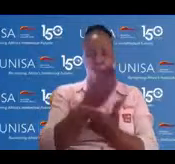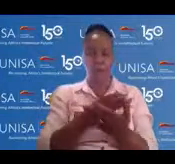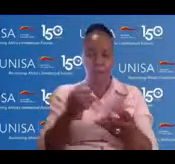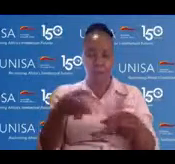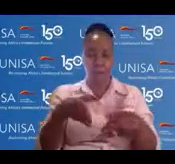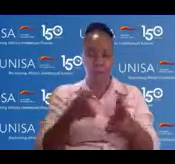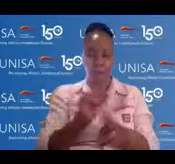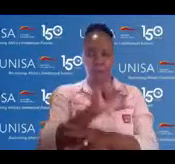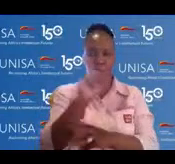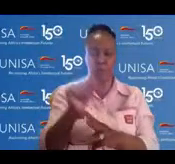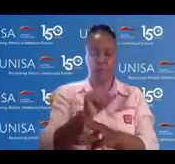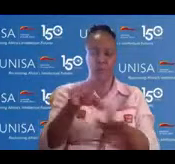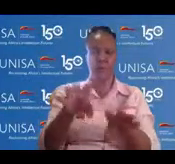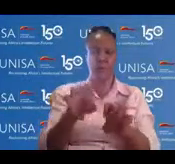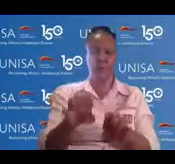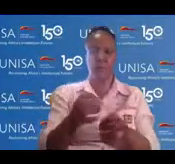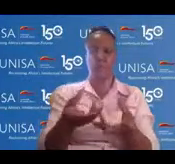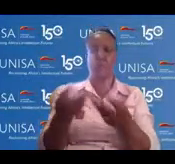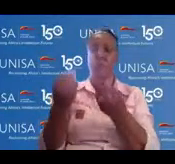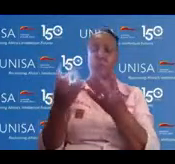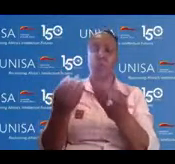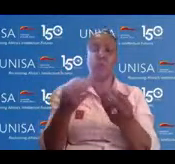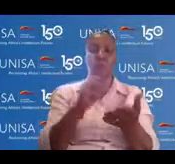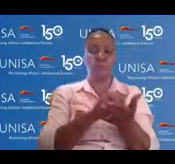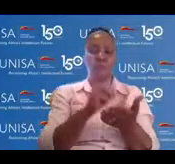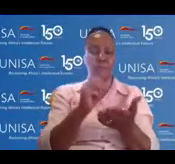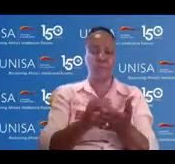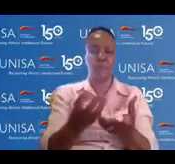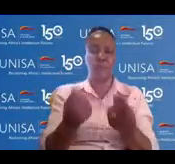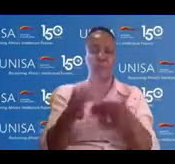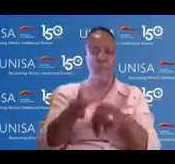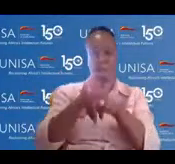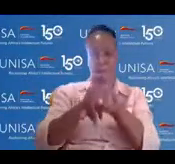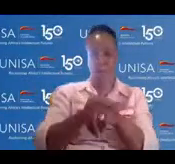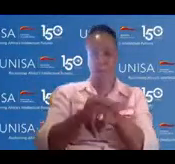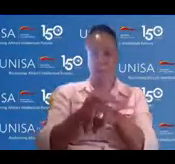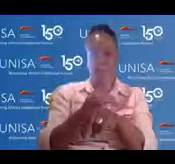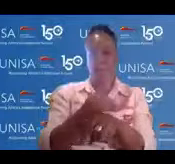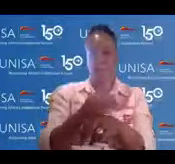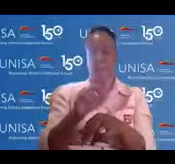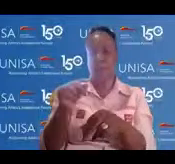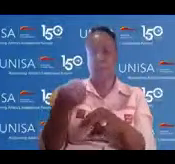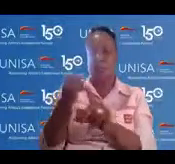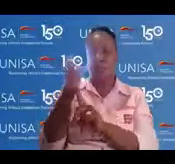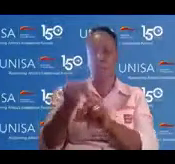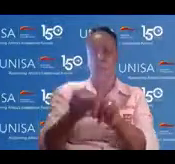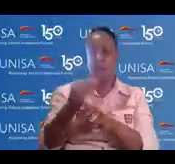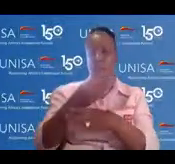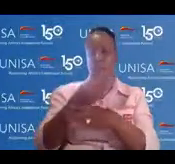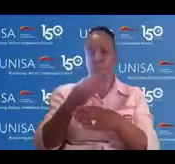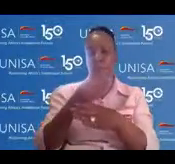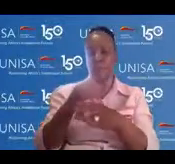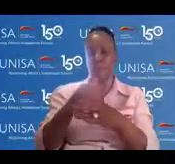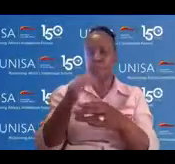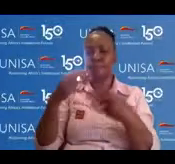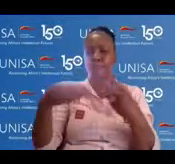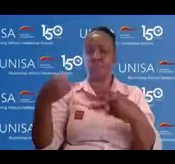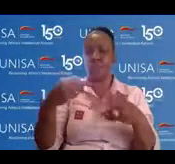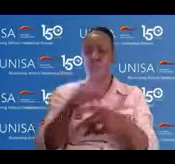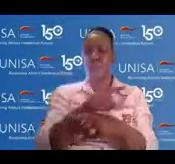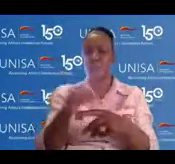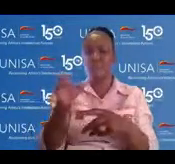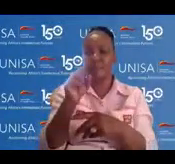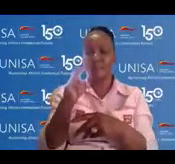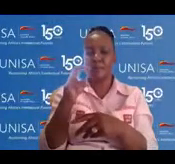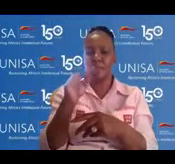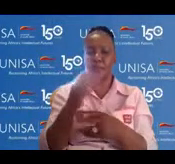and you receive a message from a friend, a close friend, someone you've been working with the entire semester, asking for a little bit of help with